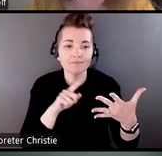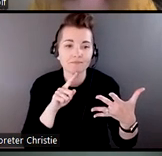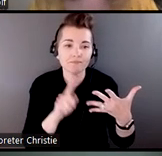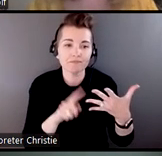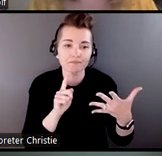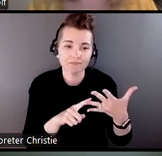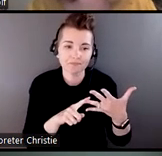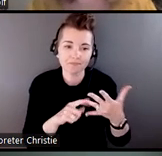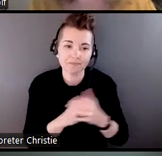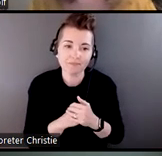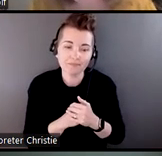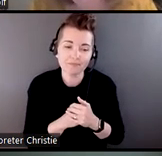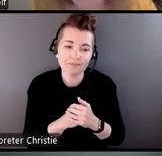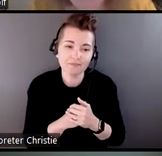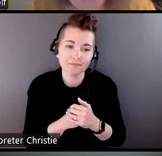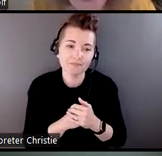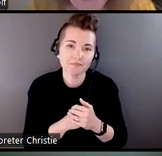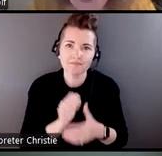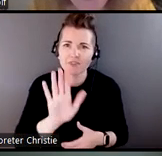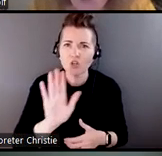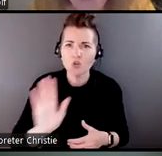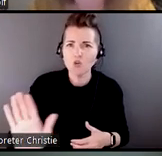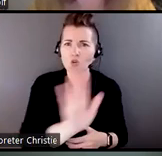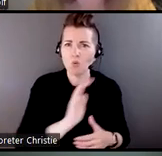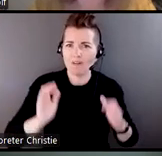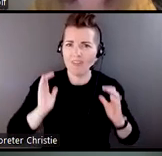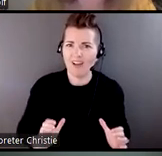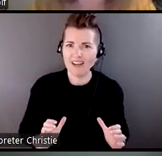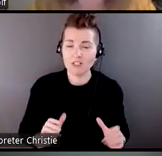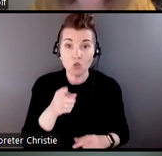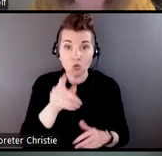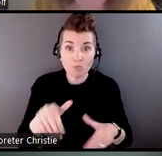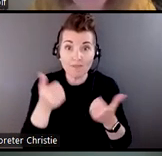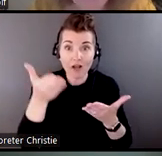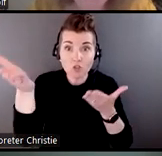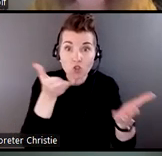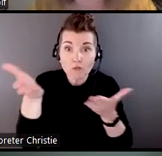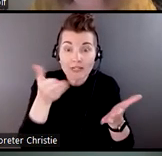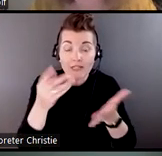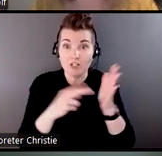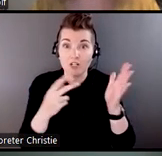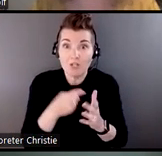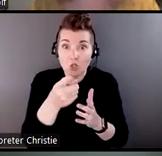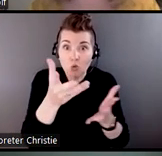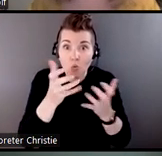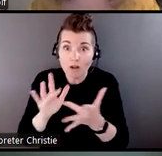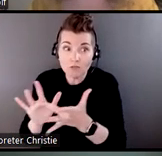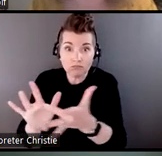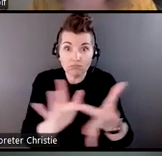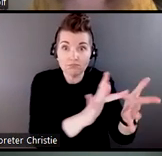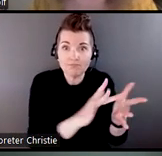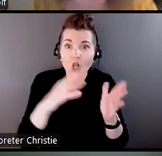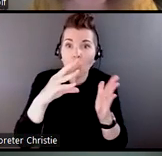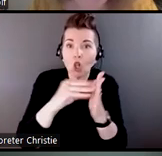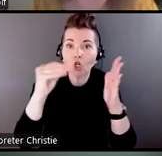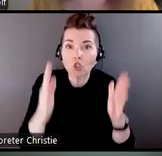Target audience, of course, in your industry, you have more than one target audience. So you want to reach learners and there would be a particular message that you